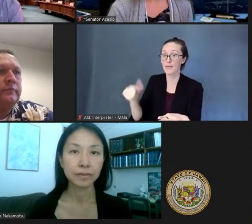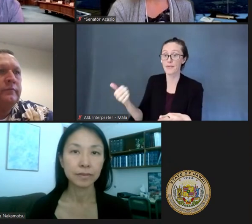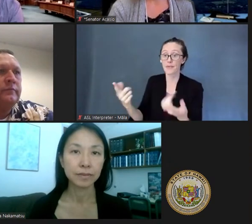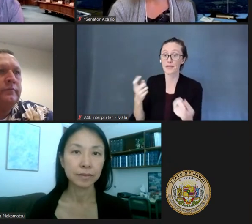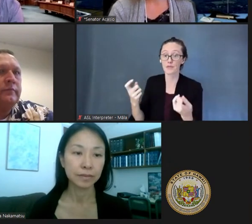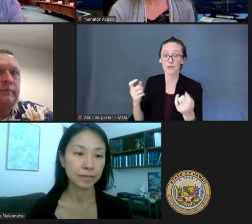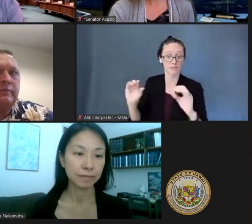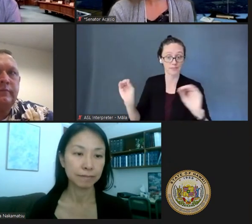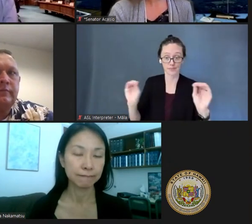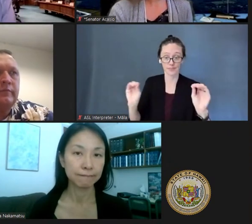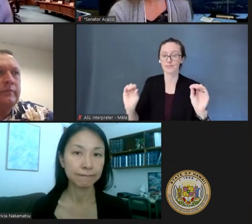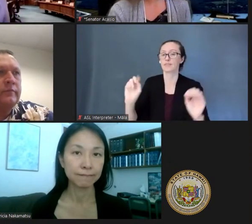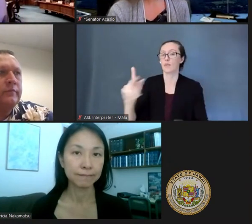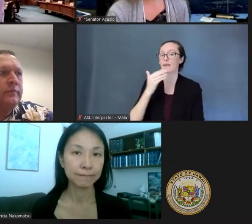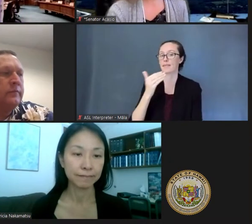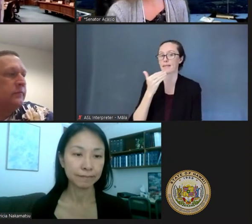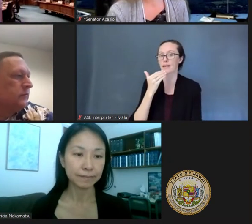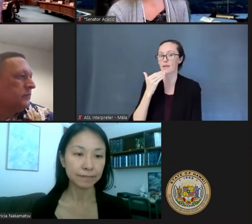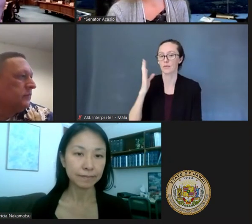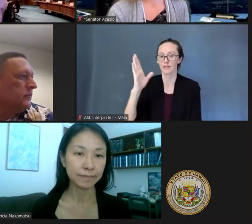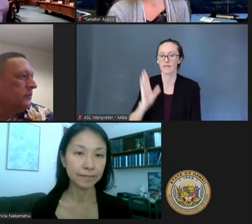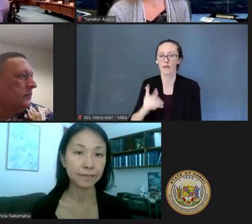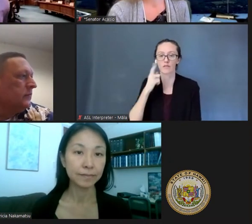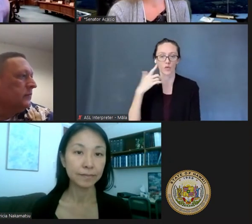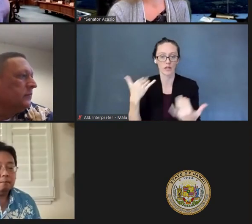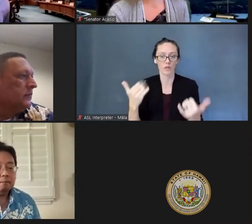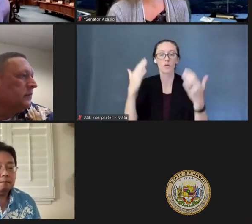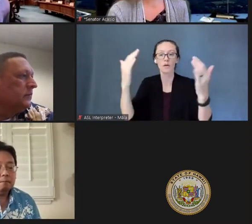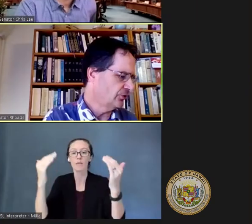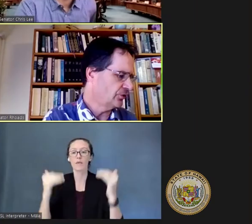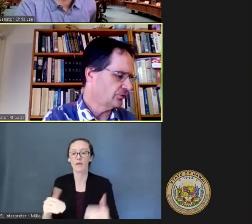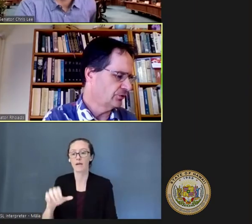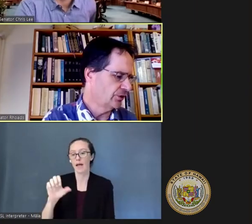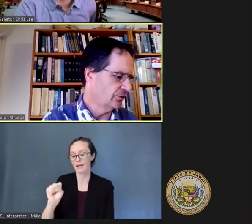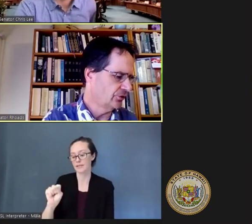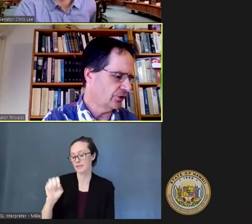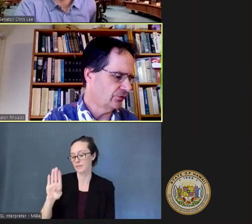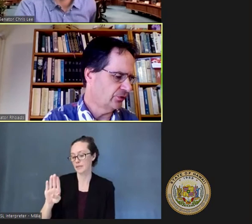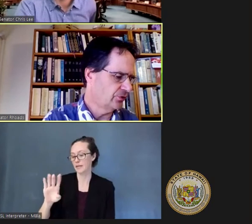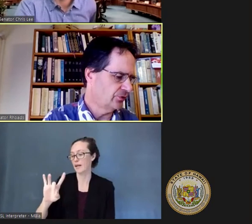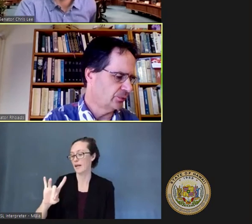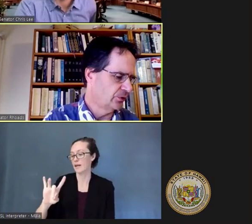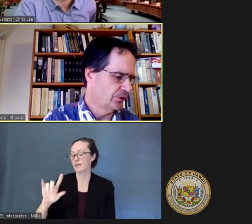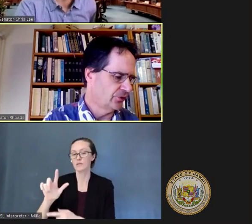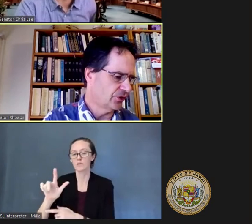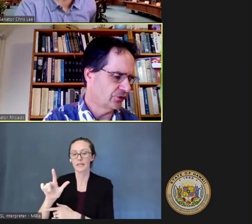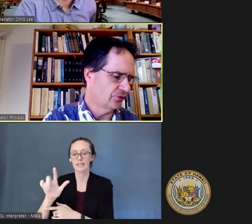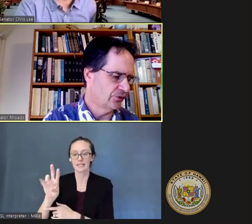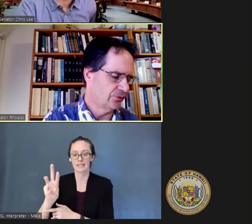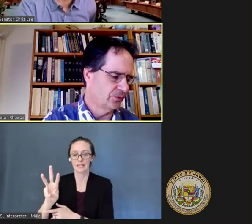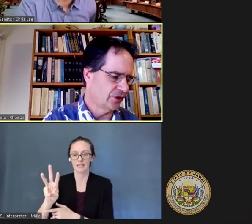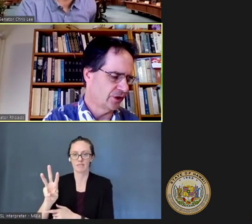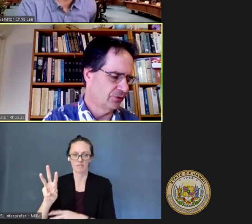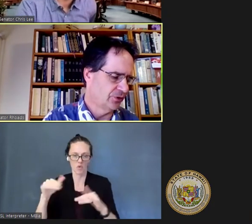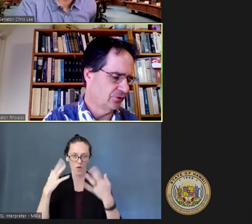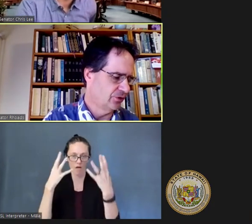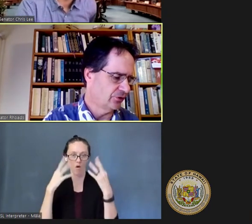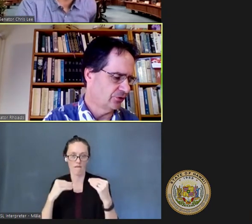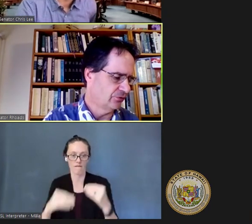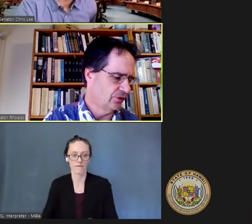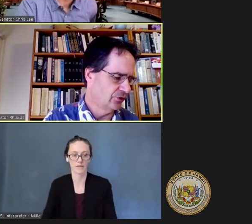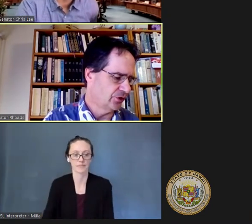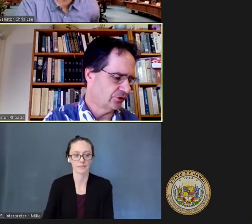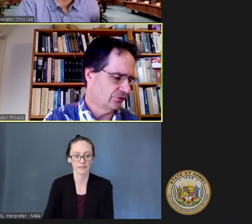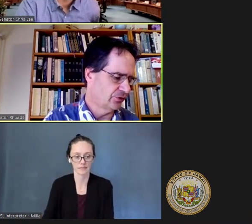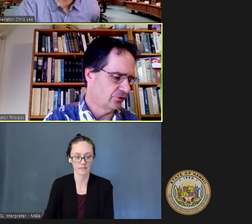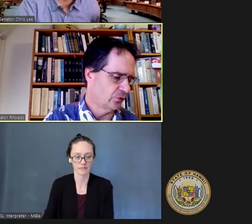If not, thank you to the testifiers for being here. We'll go ahead and move on to SB 826 relating to sex offenders. This prohibits a sex offender from residing within 2,000